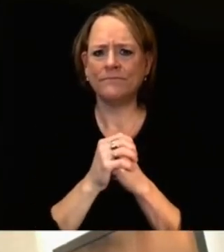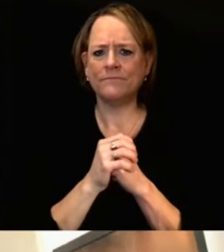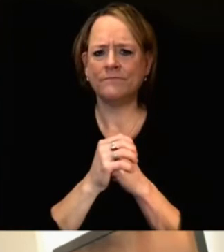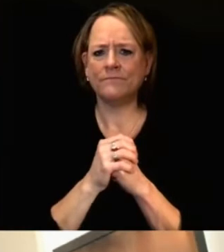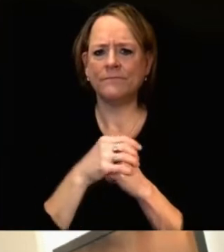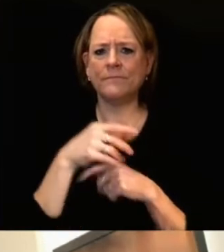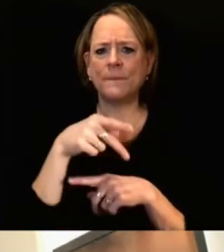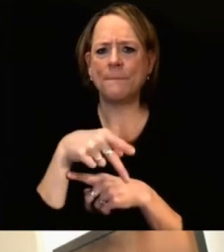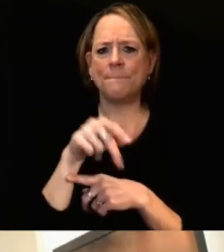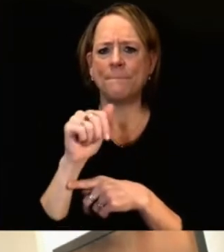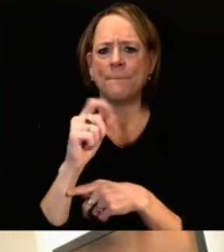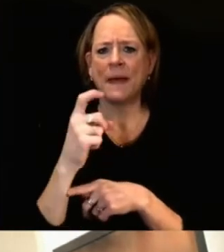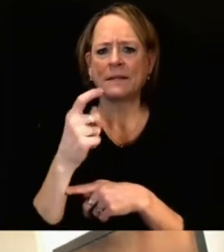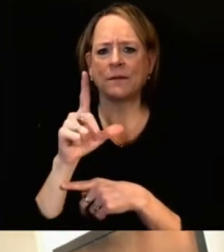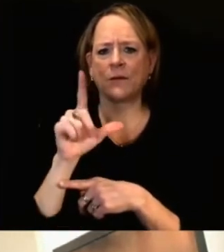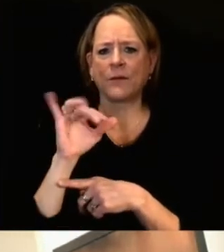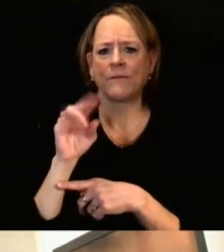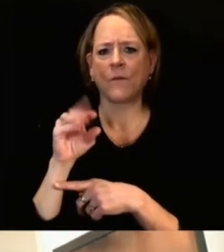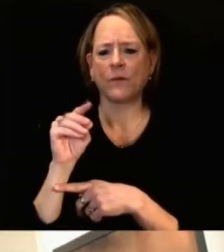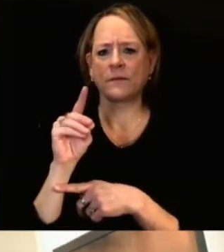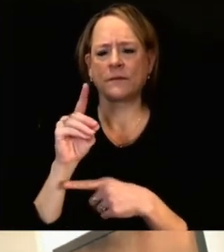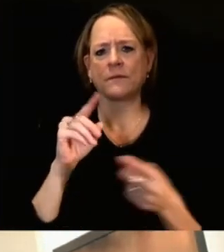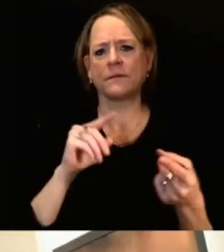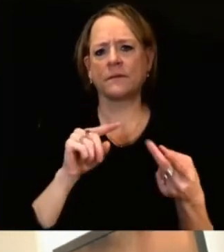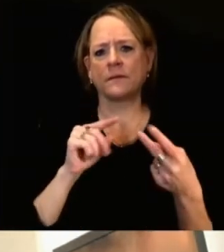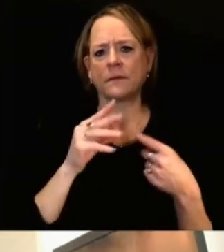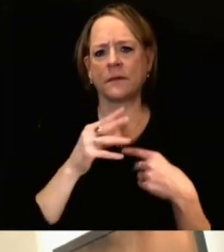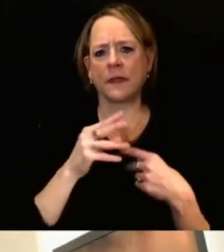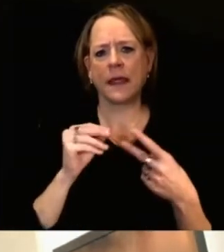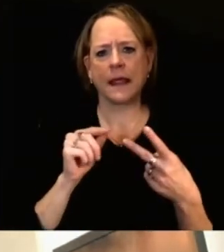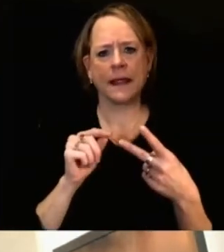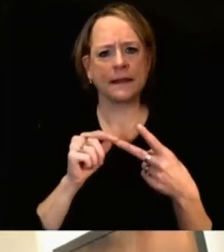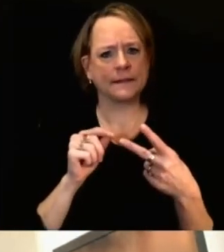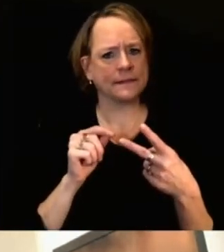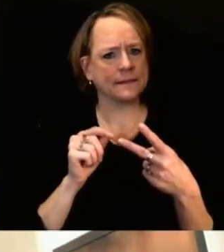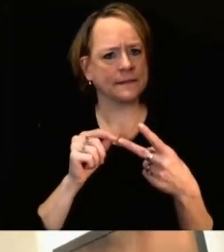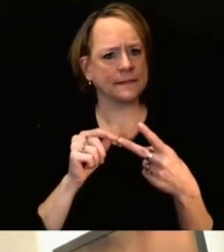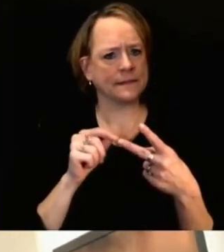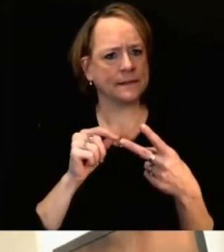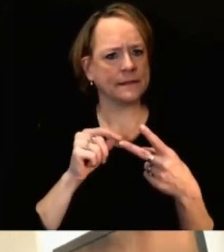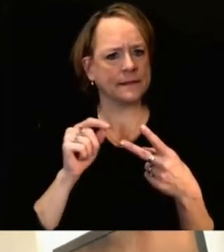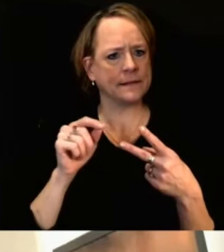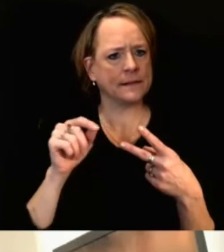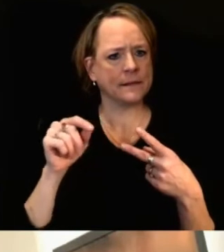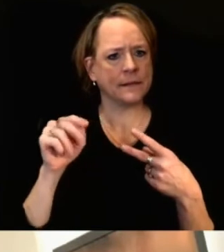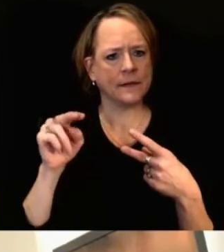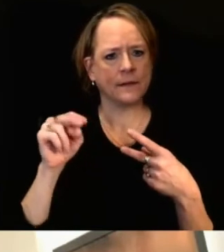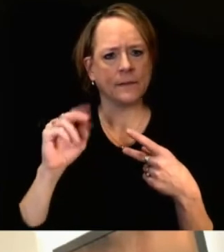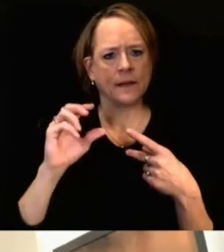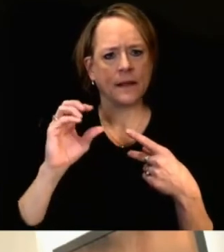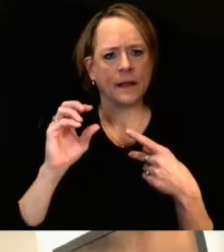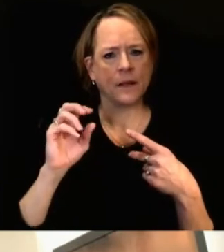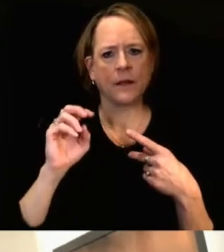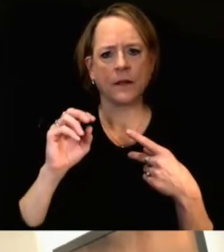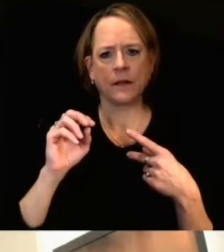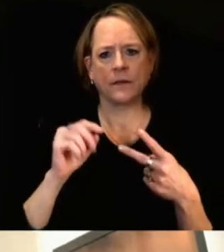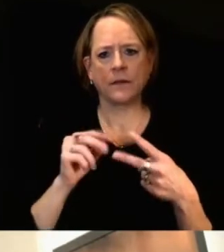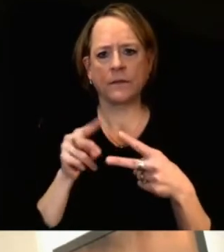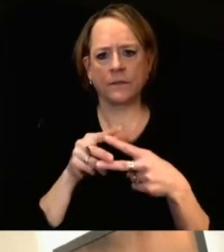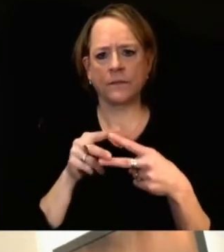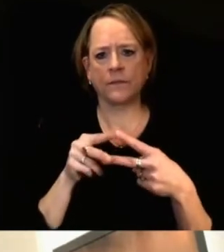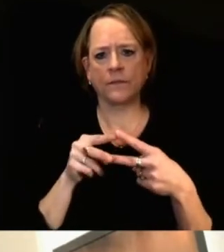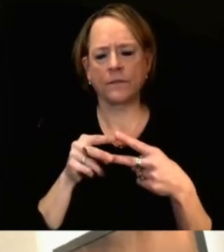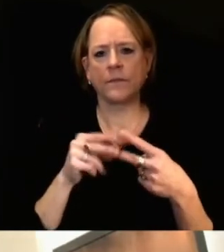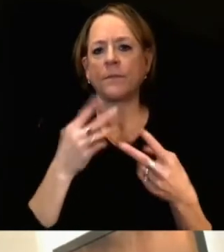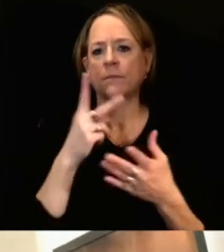not vaccines, and they are both administered as pills that you take for 5 days. So they work